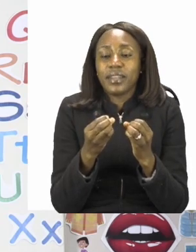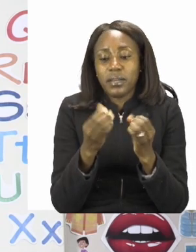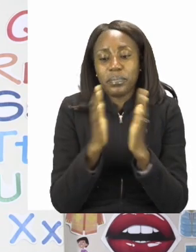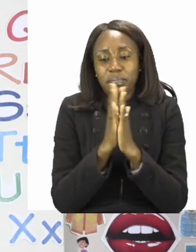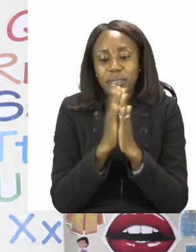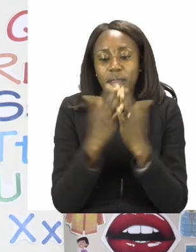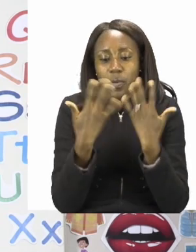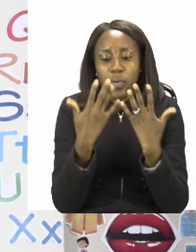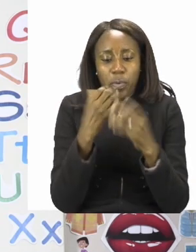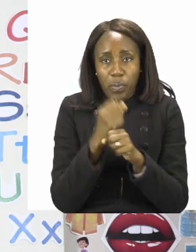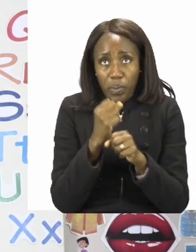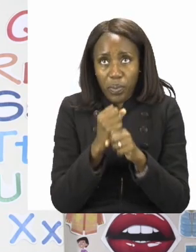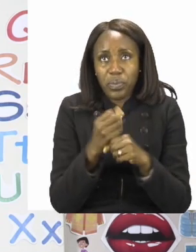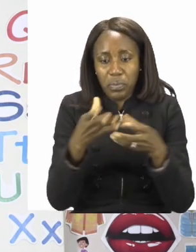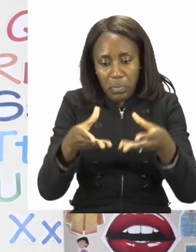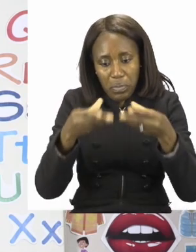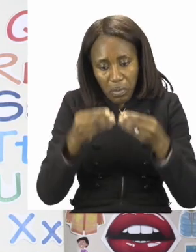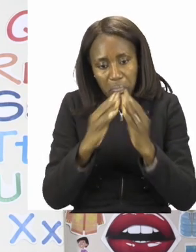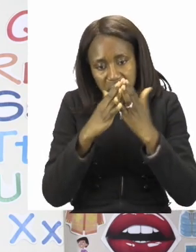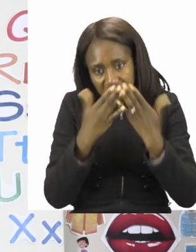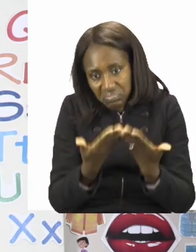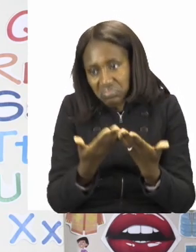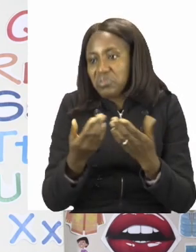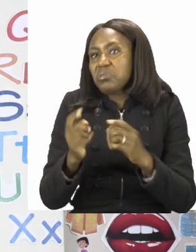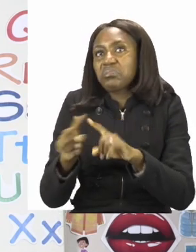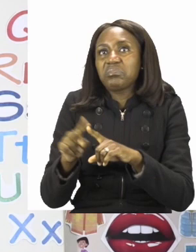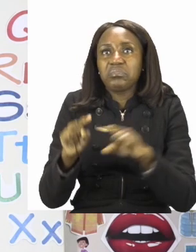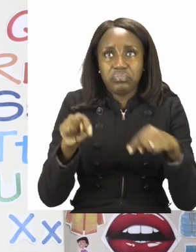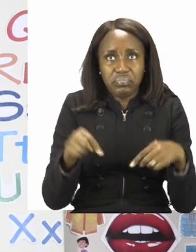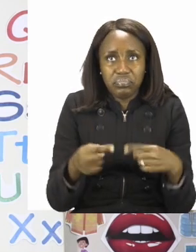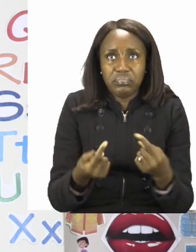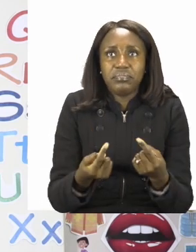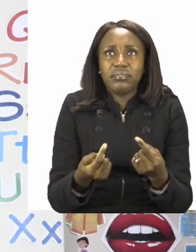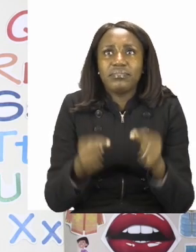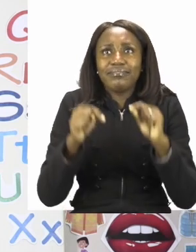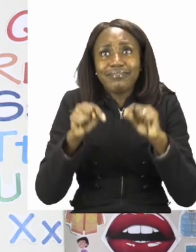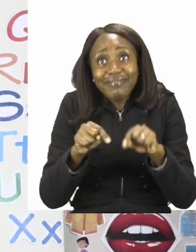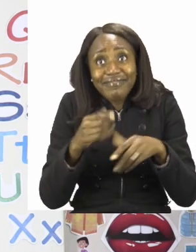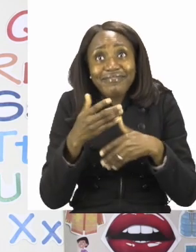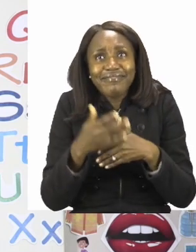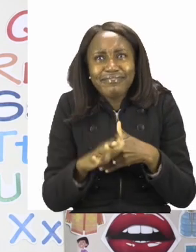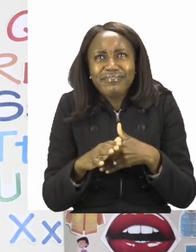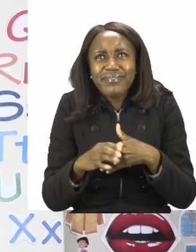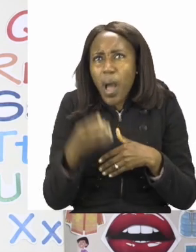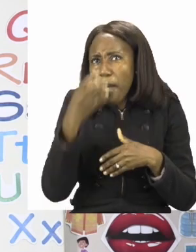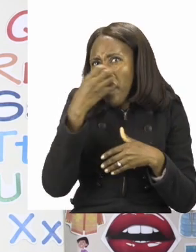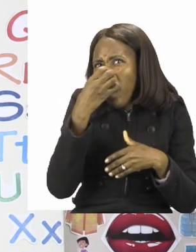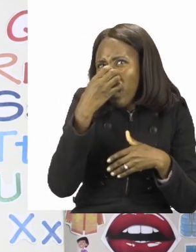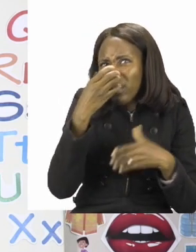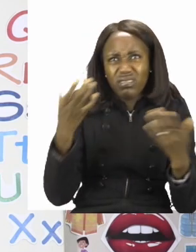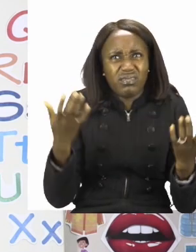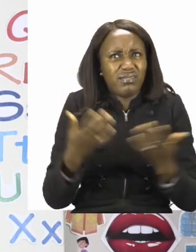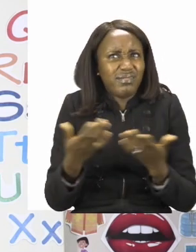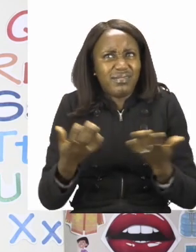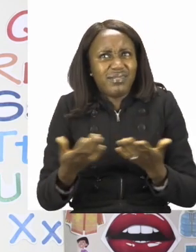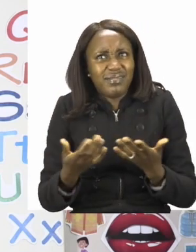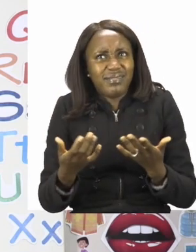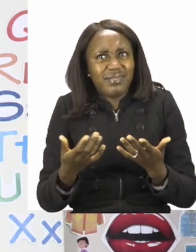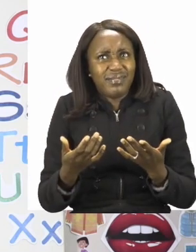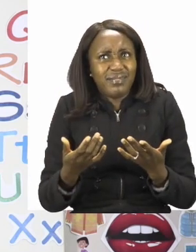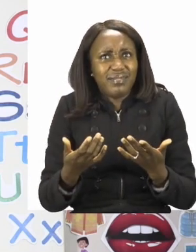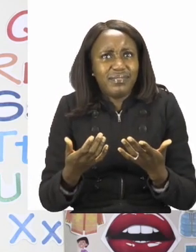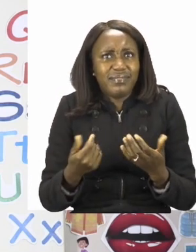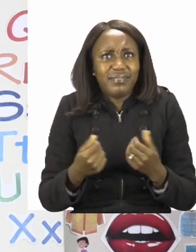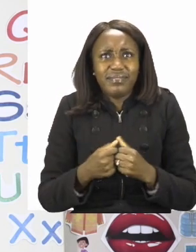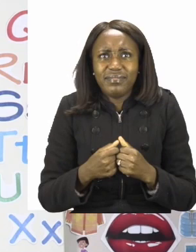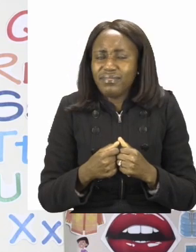you wait for them to dry before you touch anything else. Now that we're done with our lesson, I wonder where Zoshi is because I know I